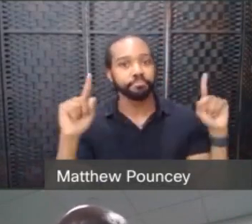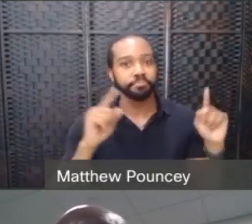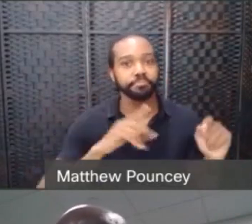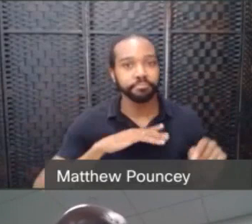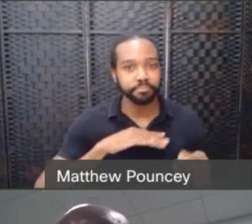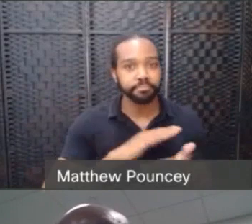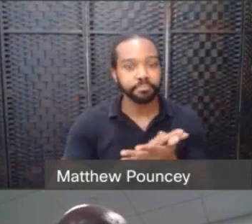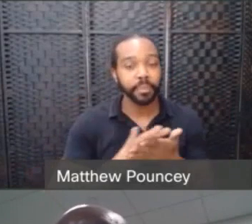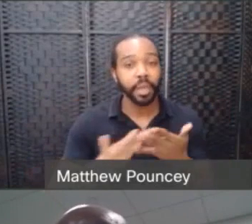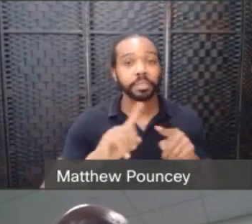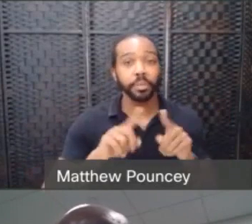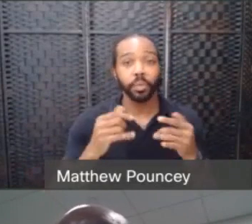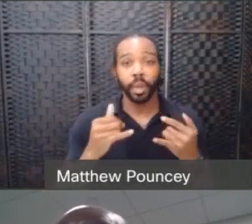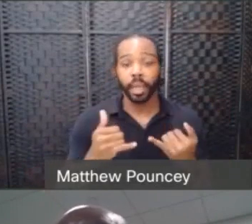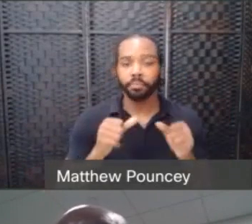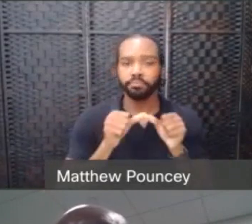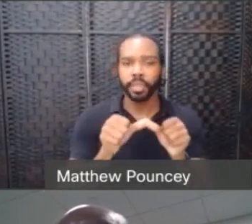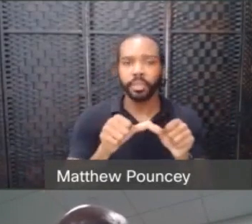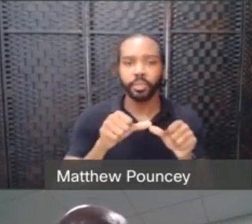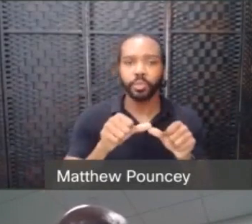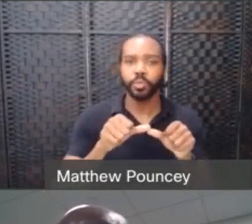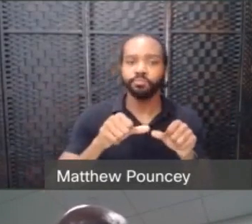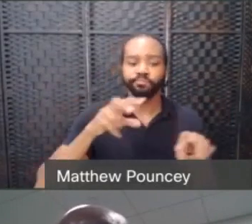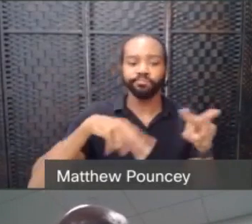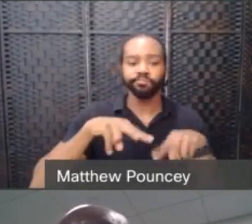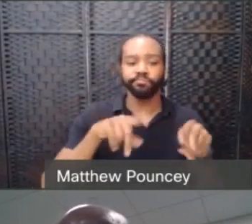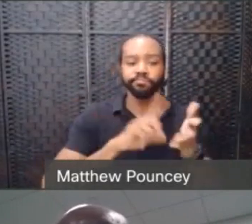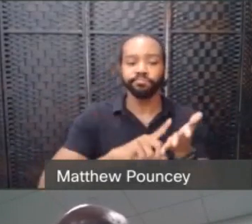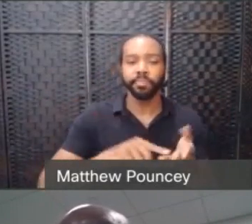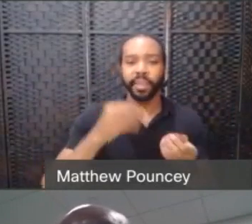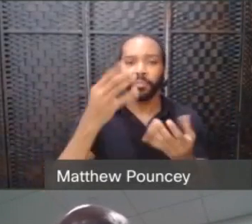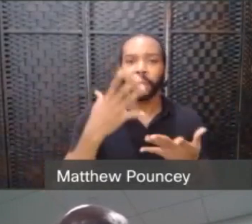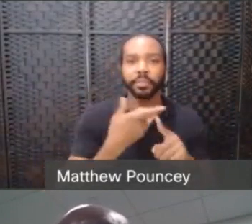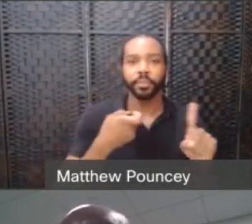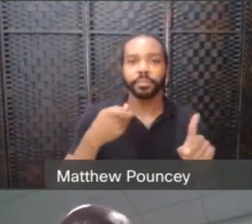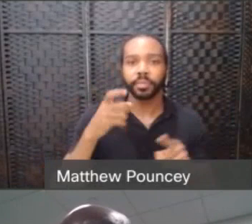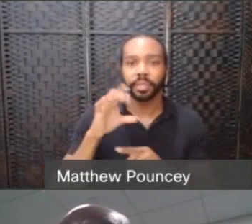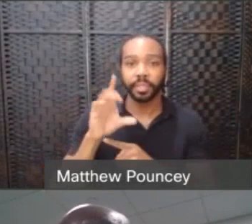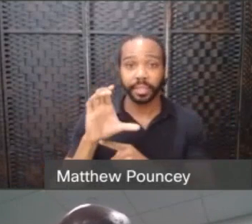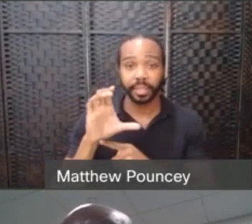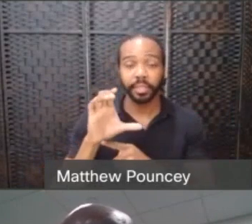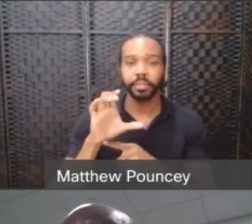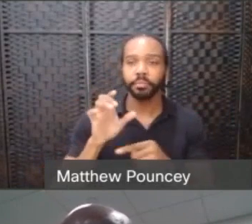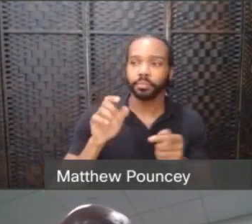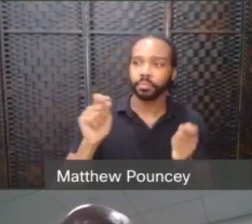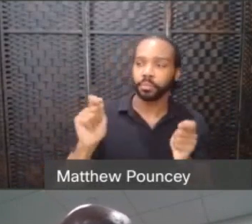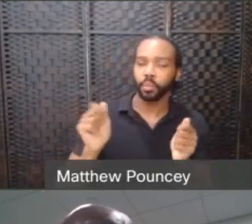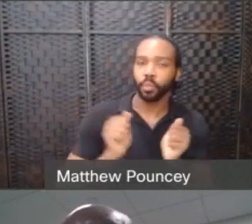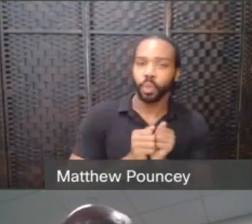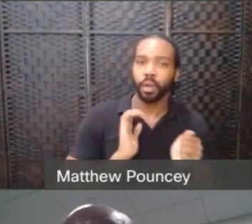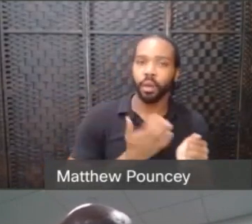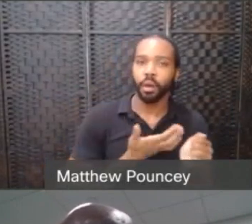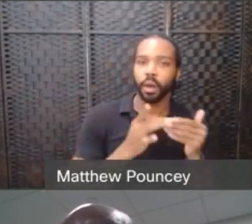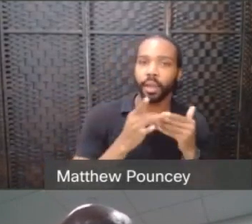evaluate information that comes from the CDC to evaluate our current guidelines. We do that all the time,